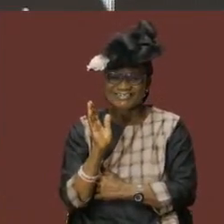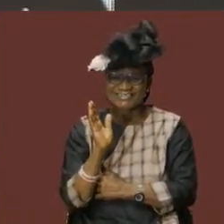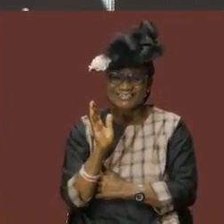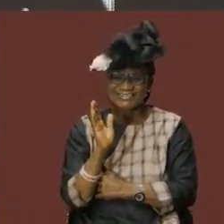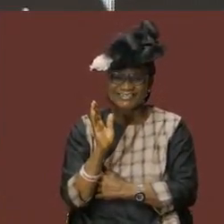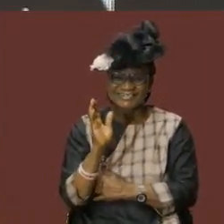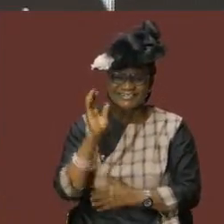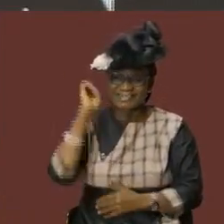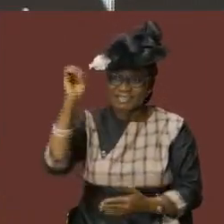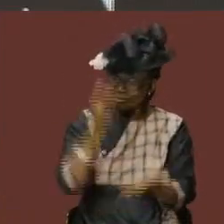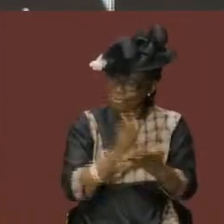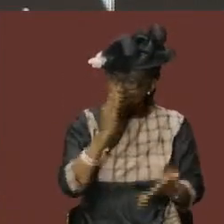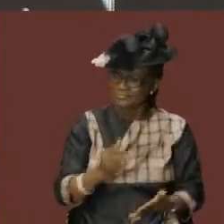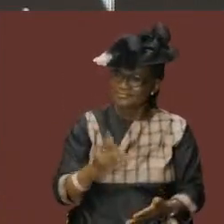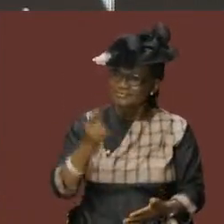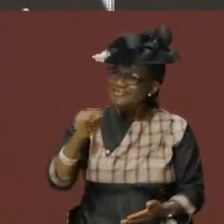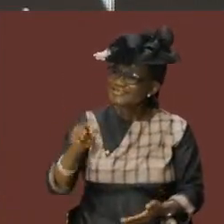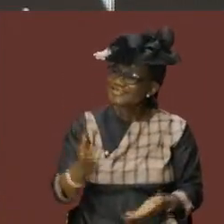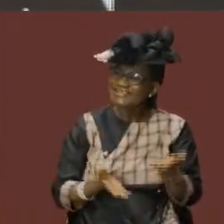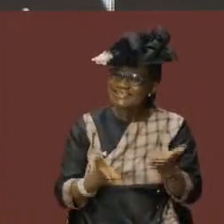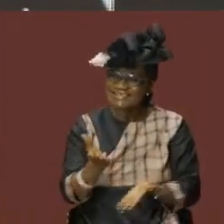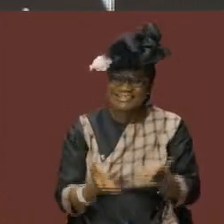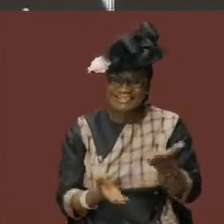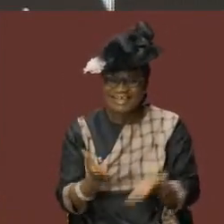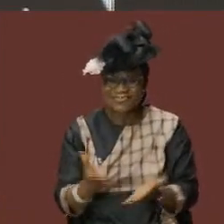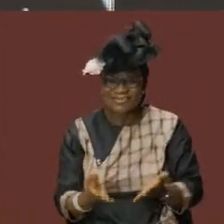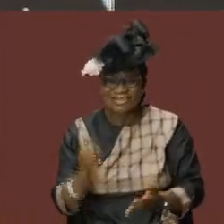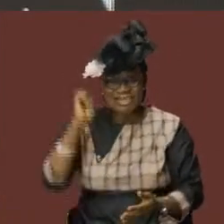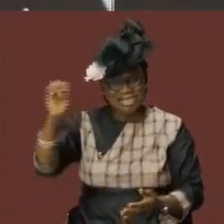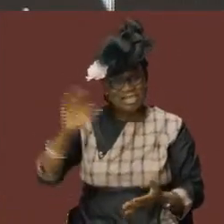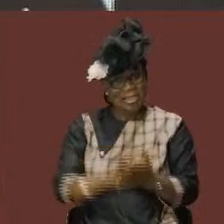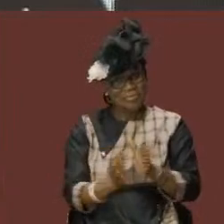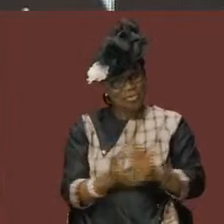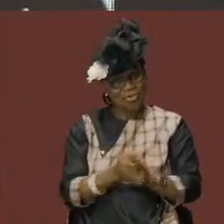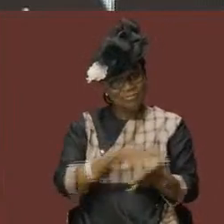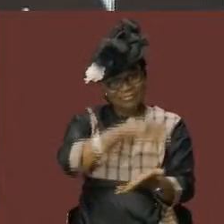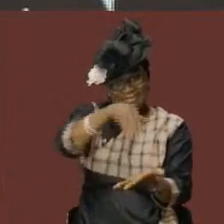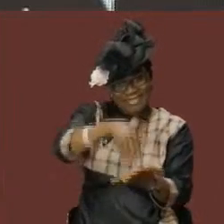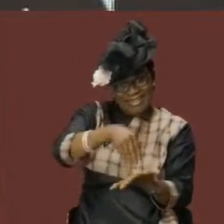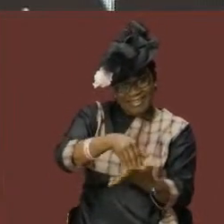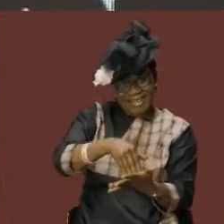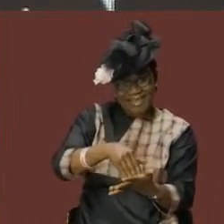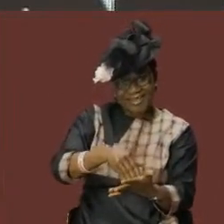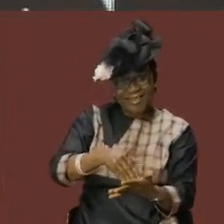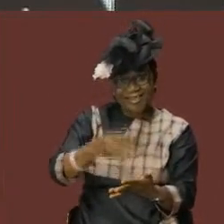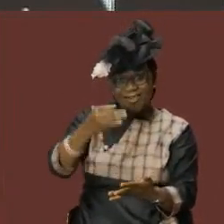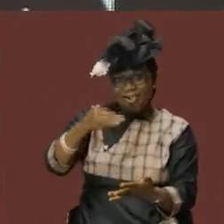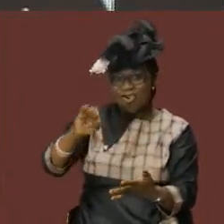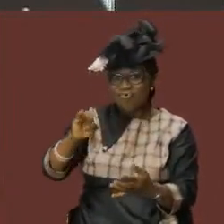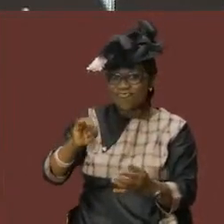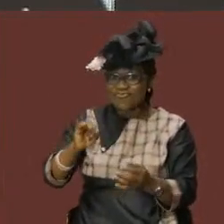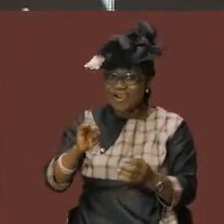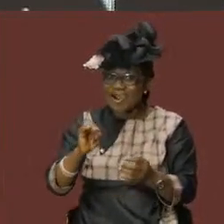He stopped the service. He became the center of attraction.